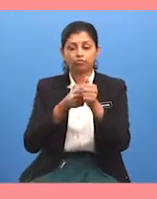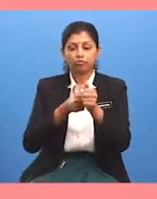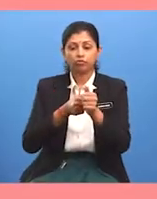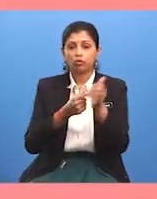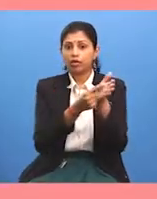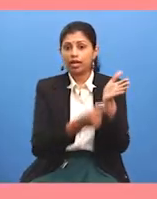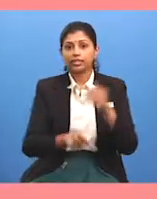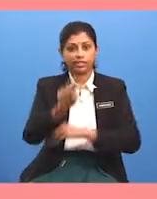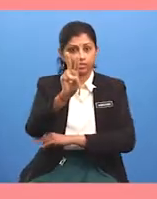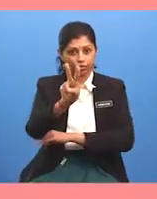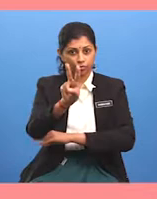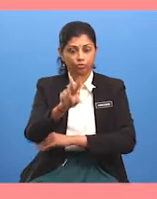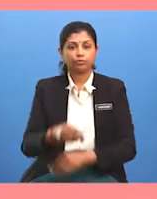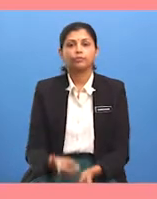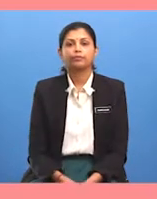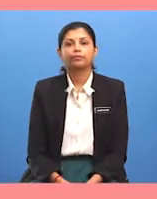Article 2 first.